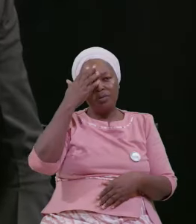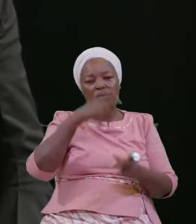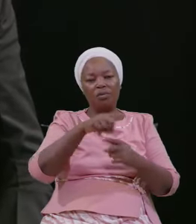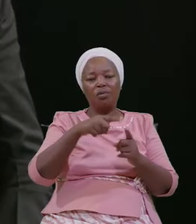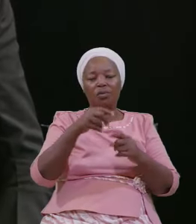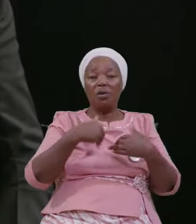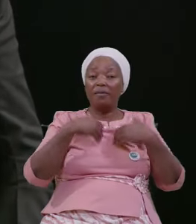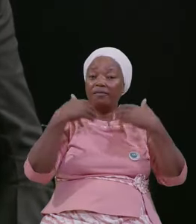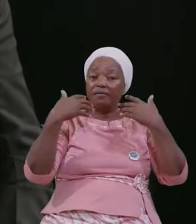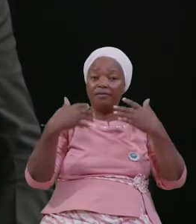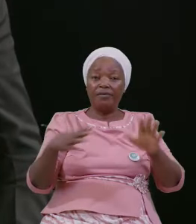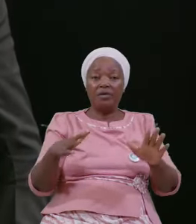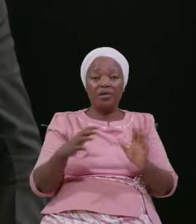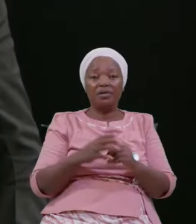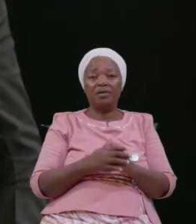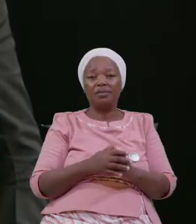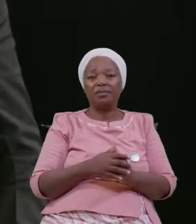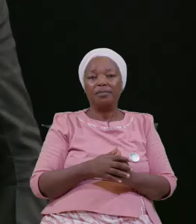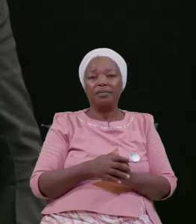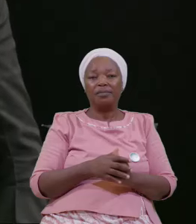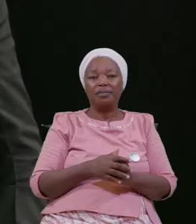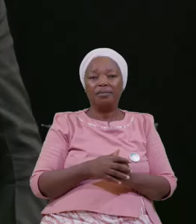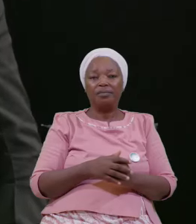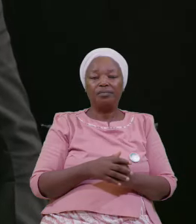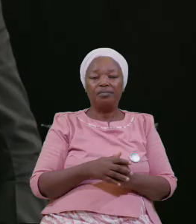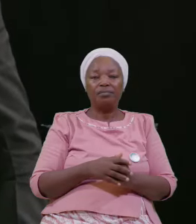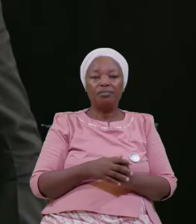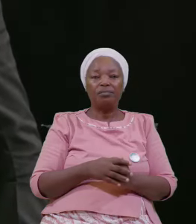session. Lift up the flag